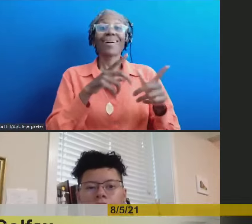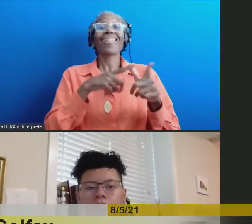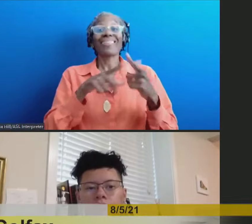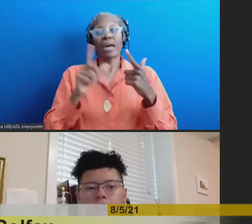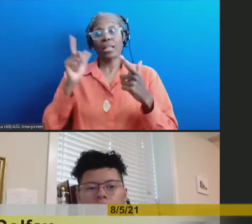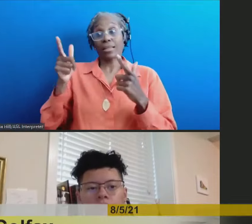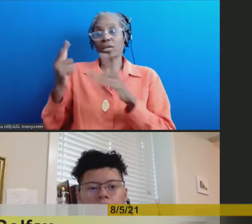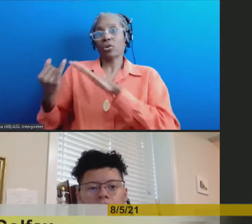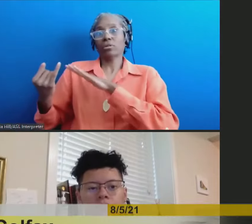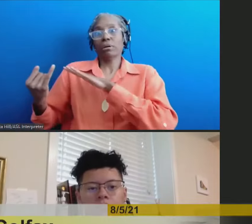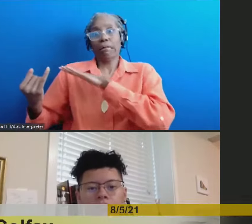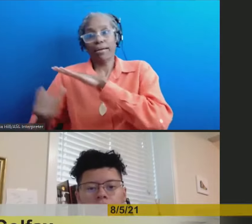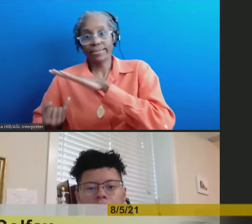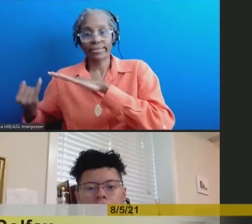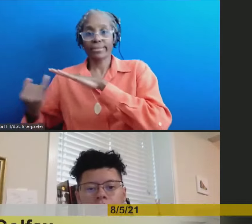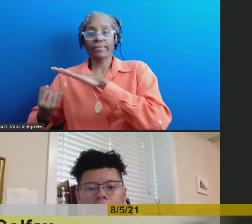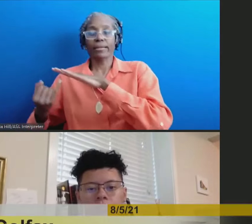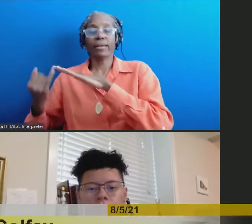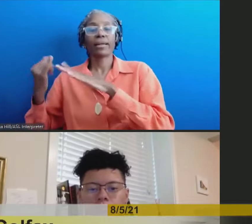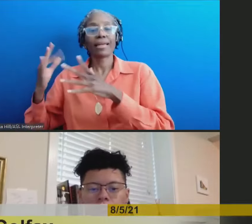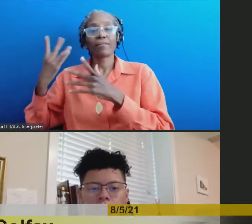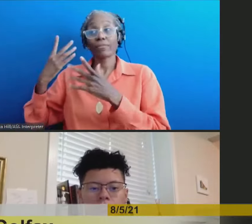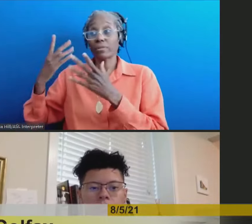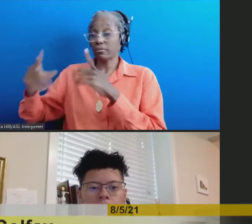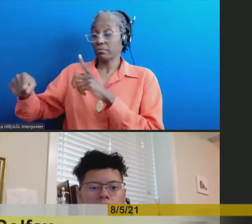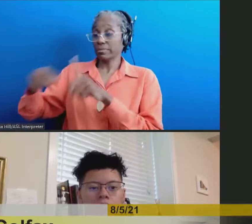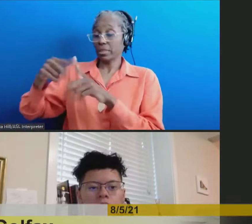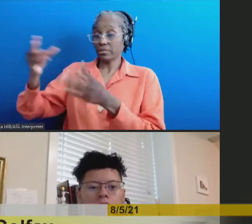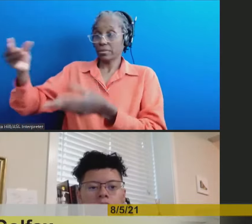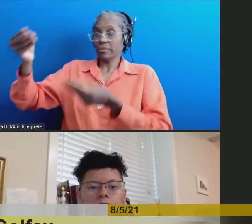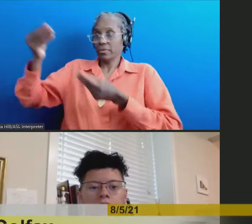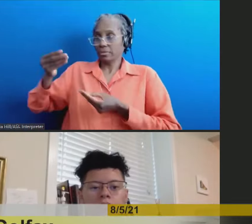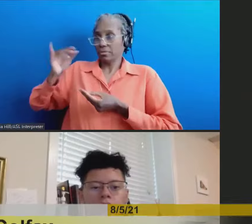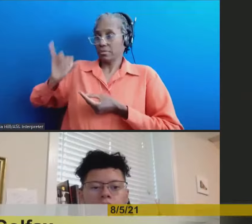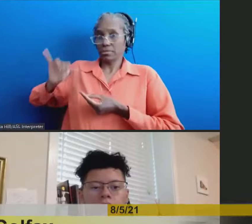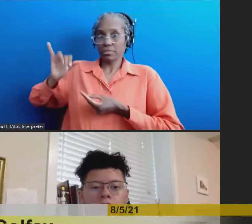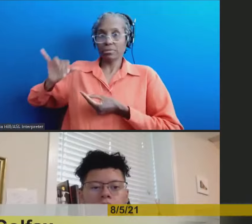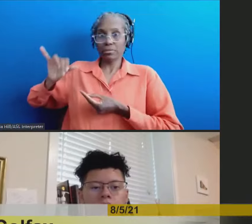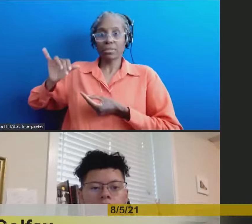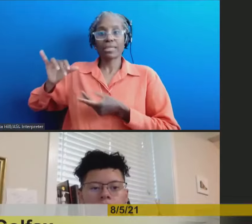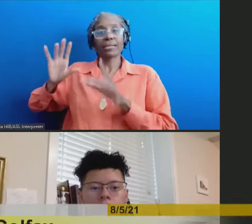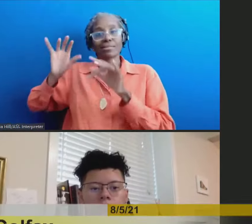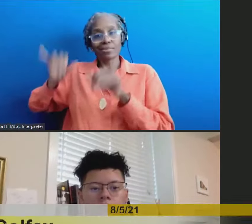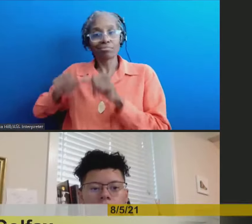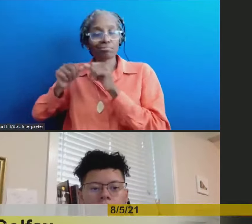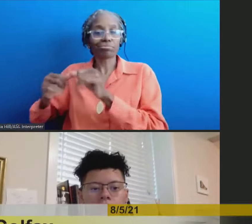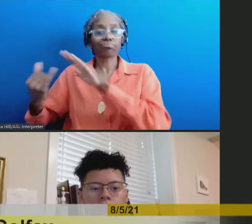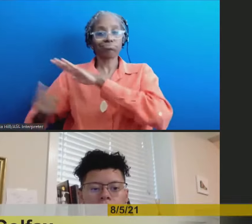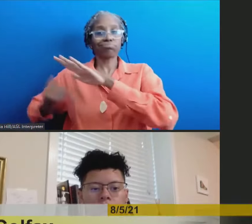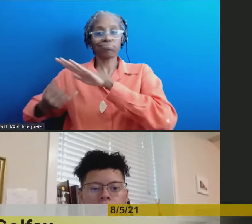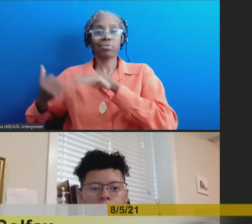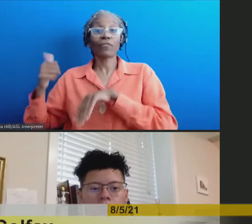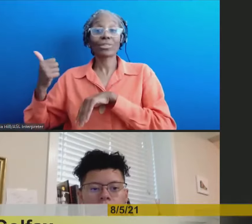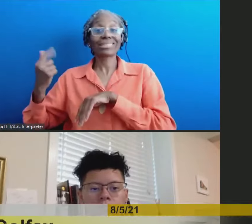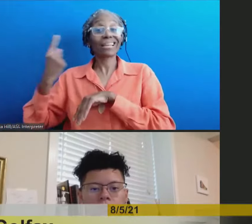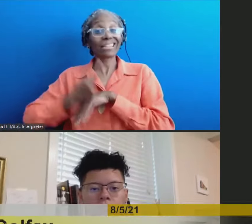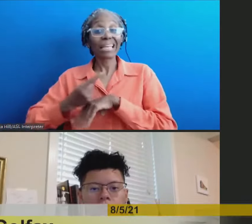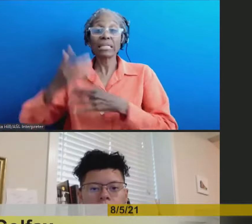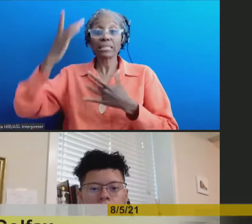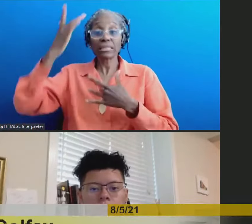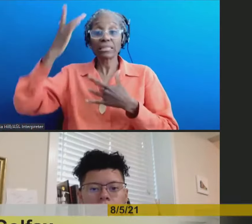majority of people, isolate if they've had a positive test for at least 10 days until they don't have any